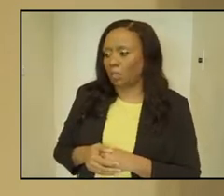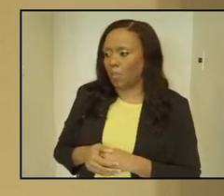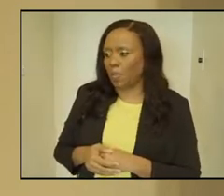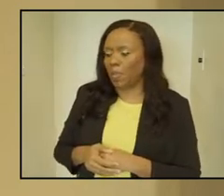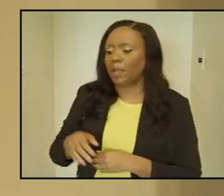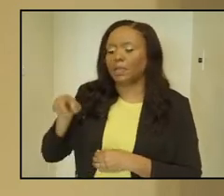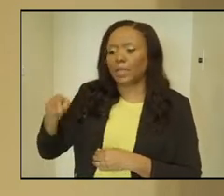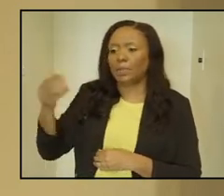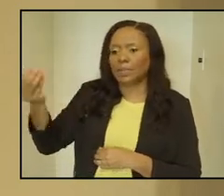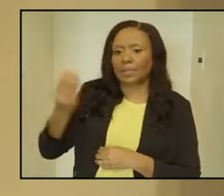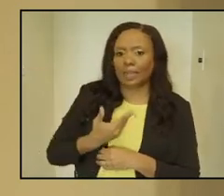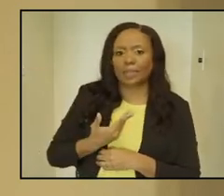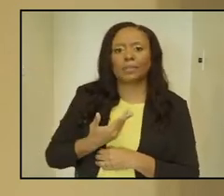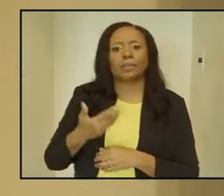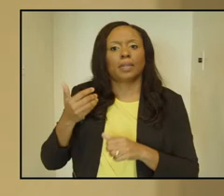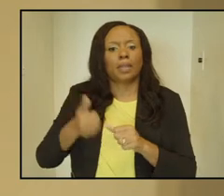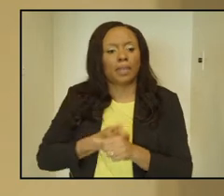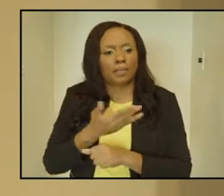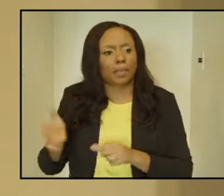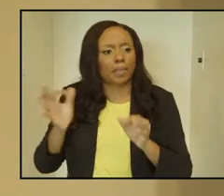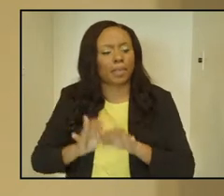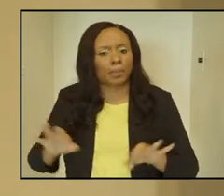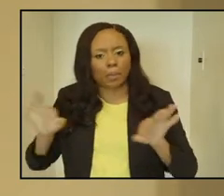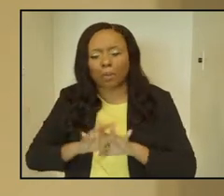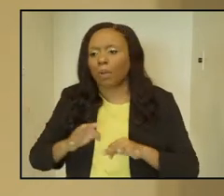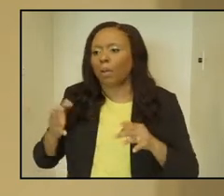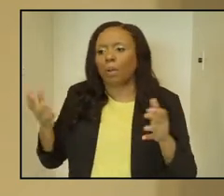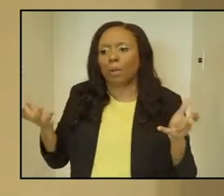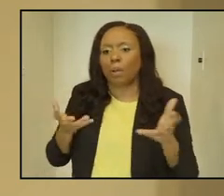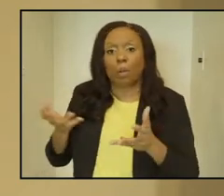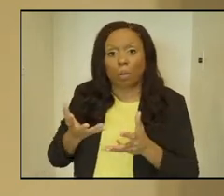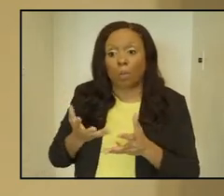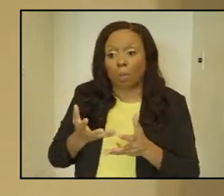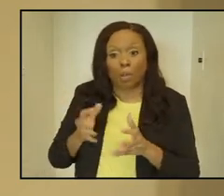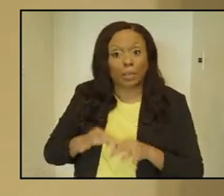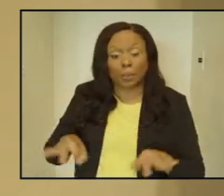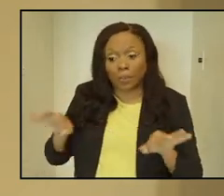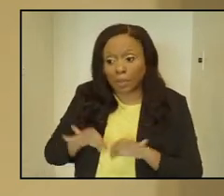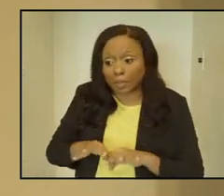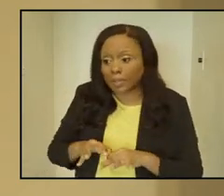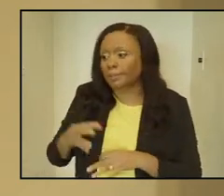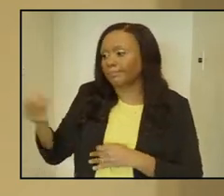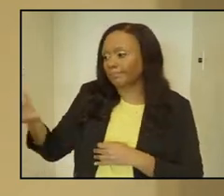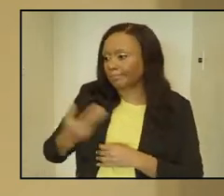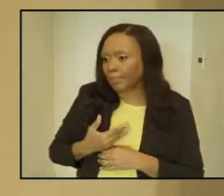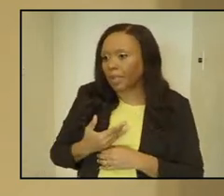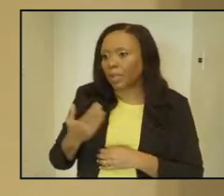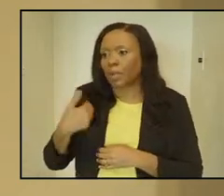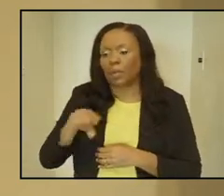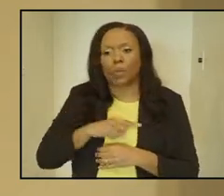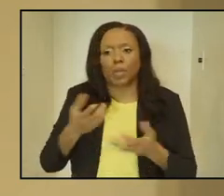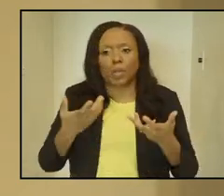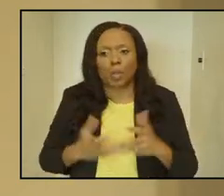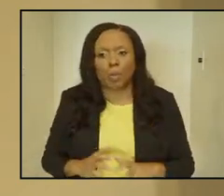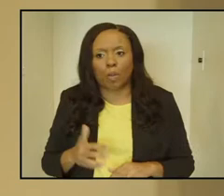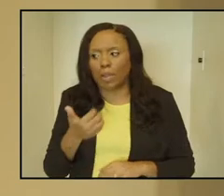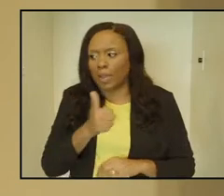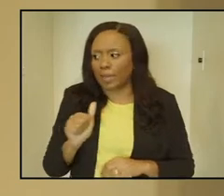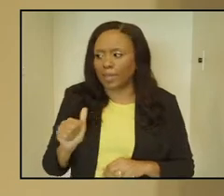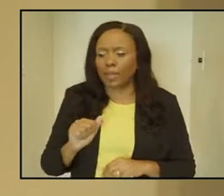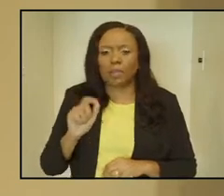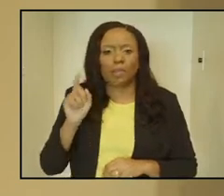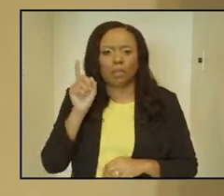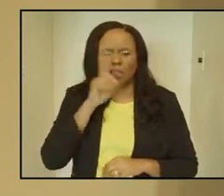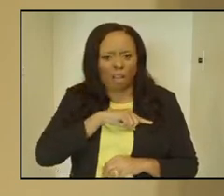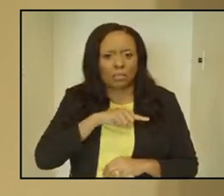them to satisfy the public purpose and to avoid any mischief or fraud that might otherwise attend.